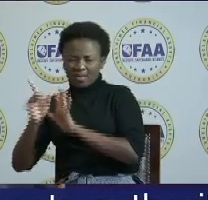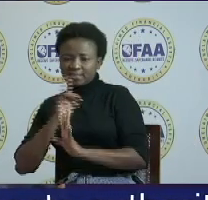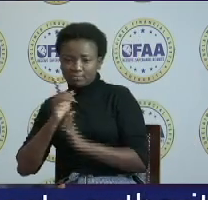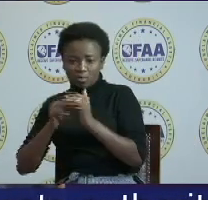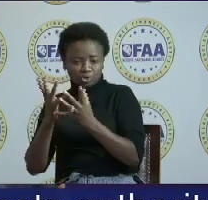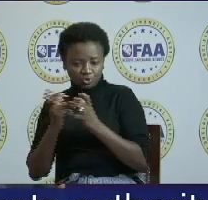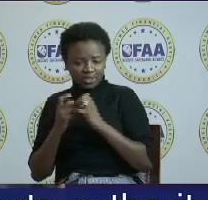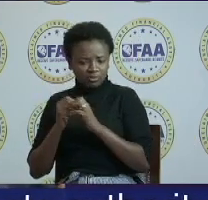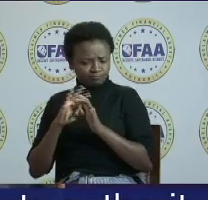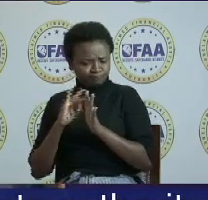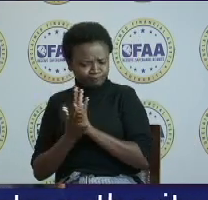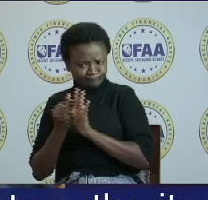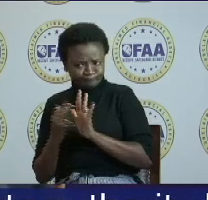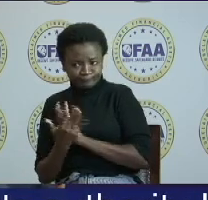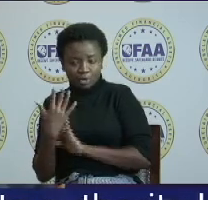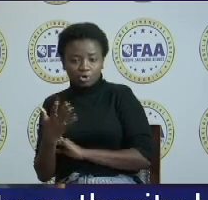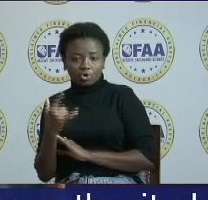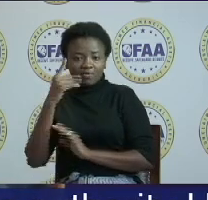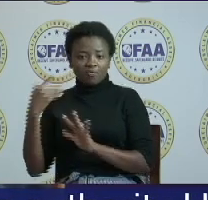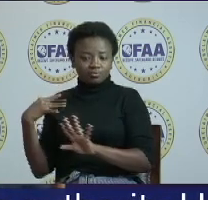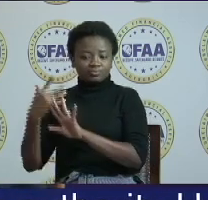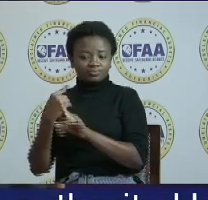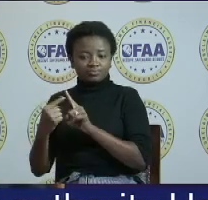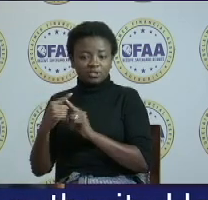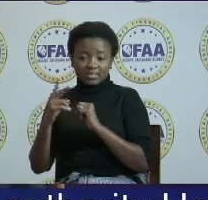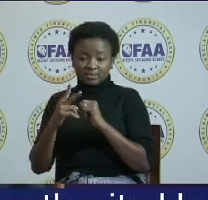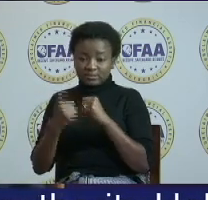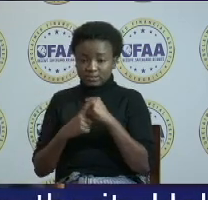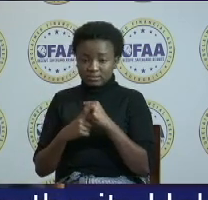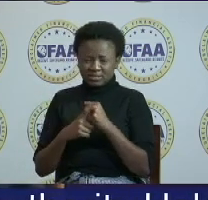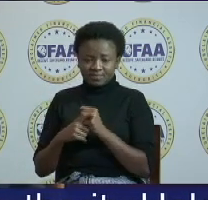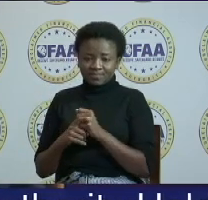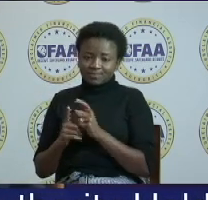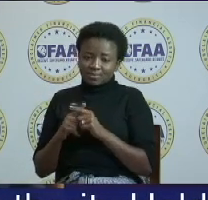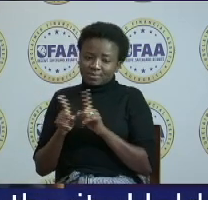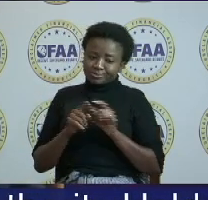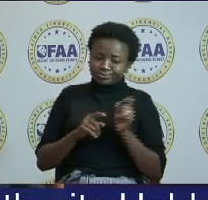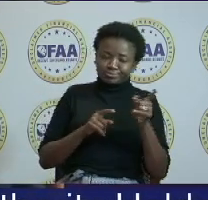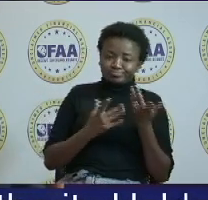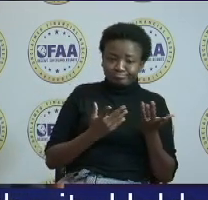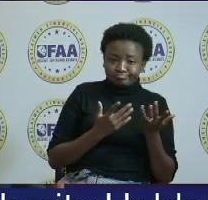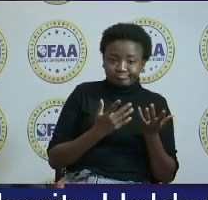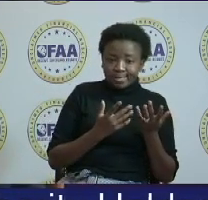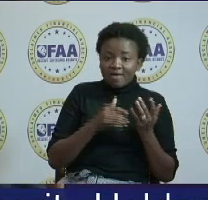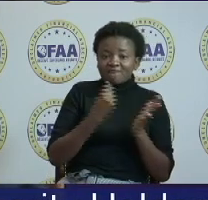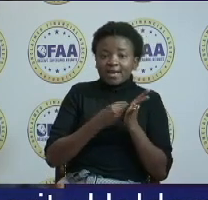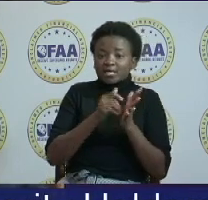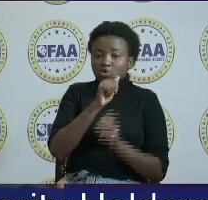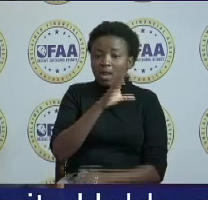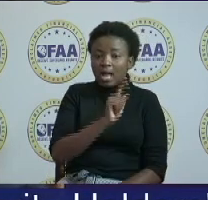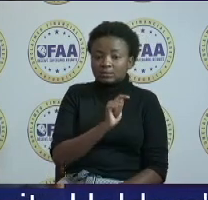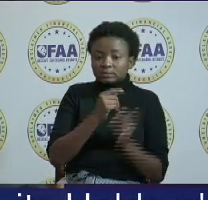documentation for, I think it was 7 years, now it is 6. And on the other hand, Unclaimed Financial Assets Act, Section